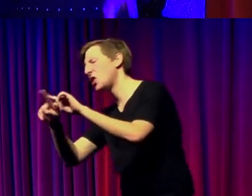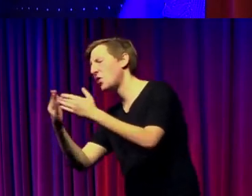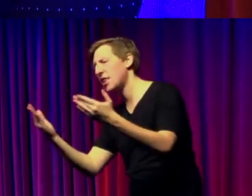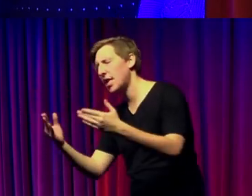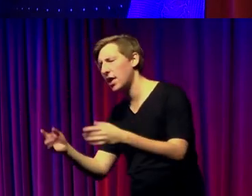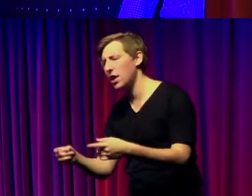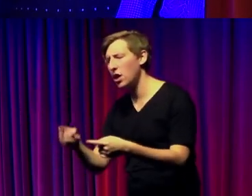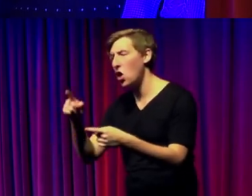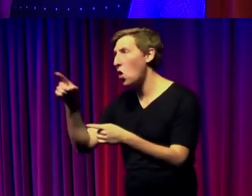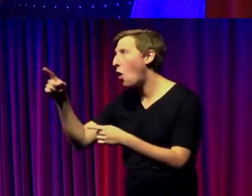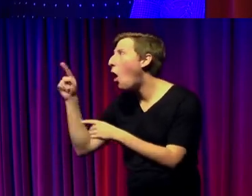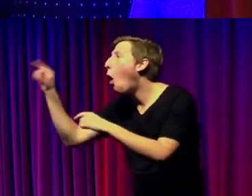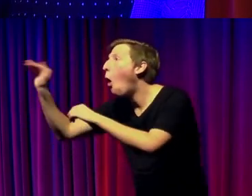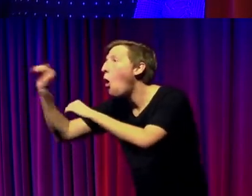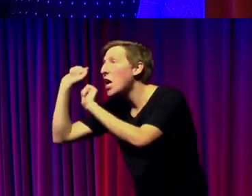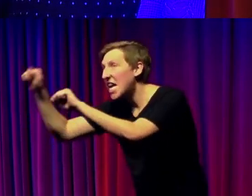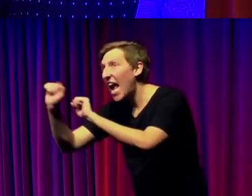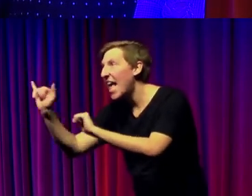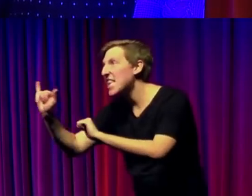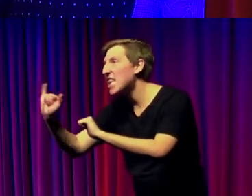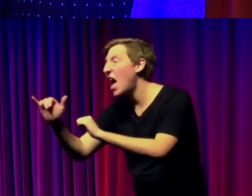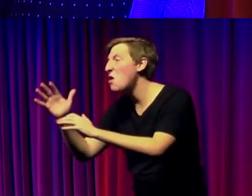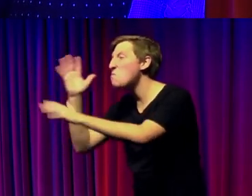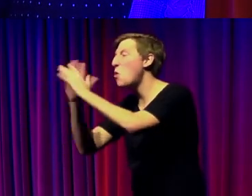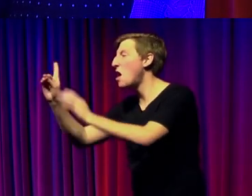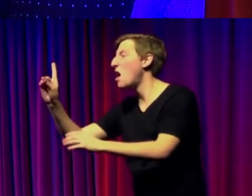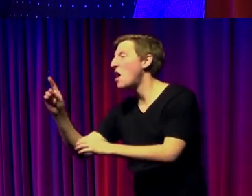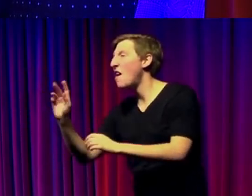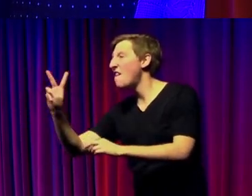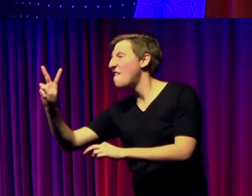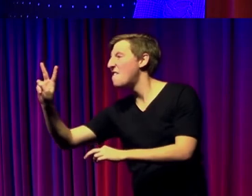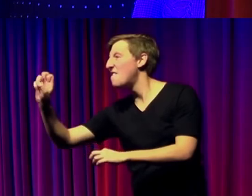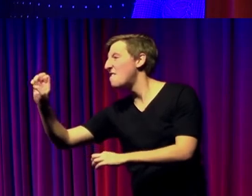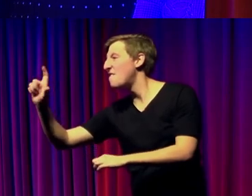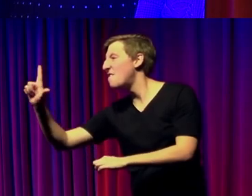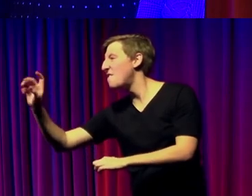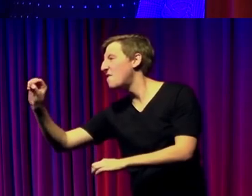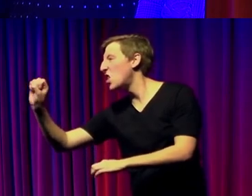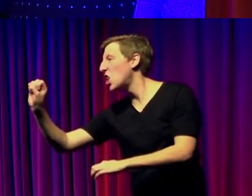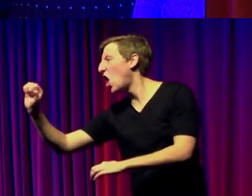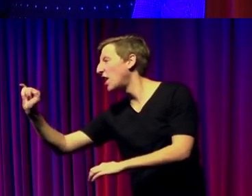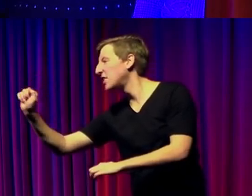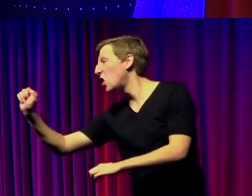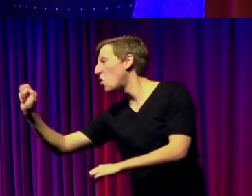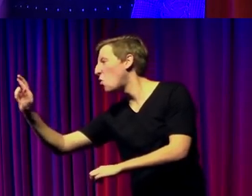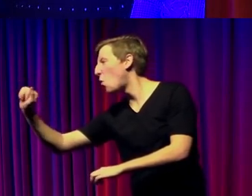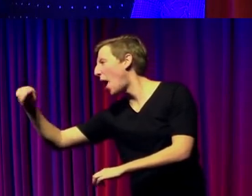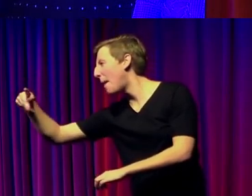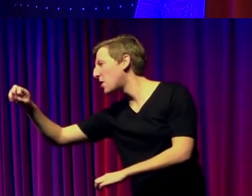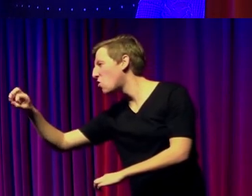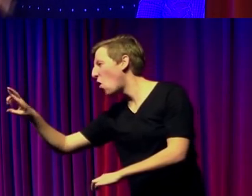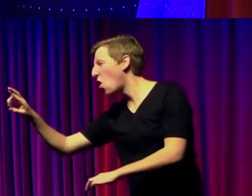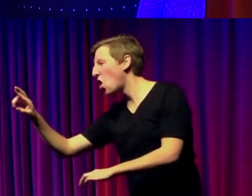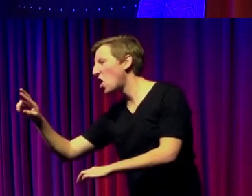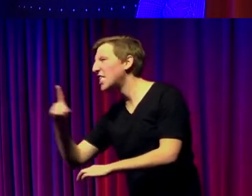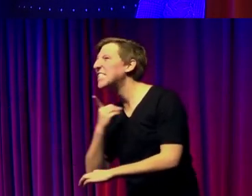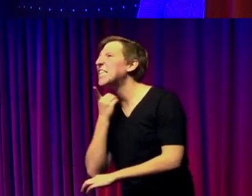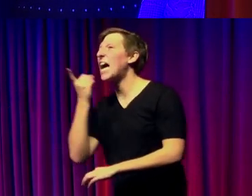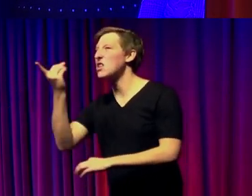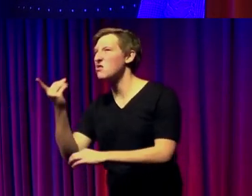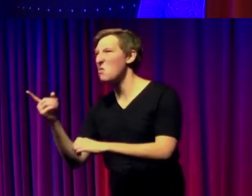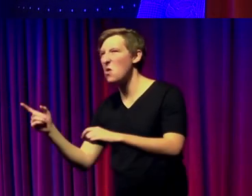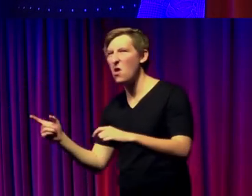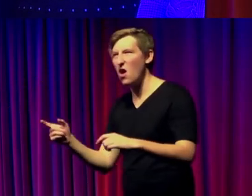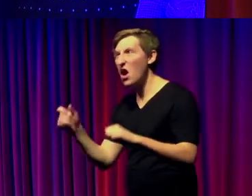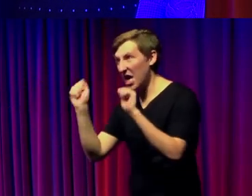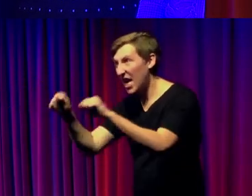so I was like, I do velociraptors. And they were like, this one guy like had a real come apart. And was like,